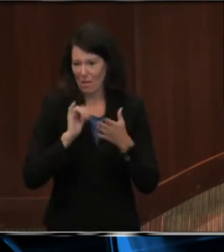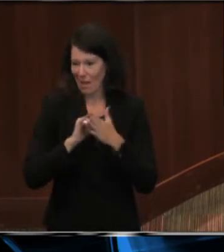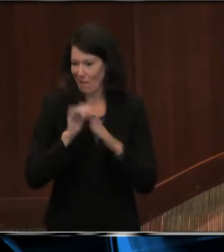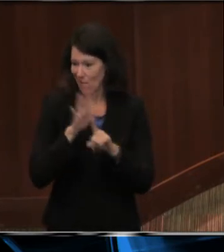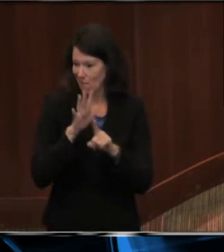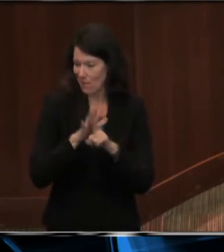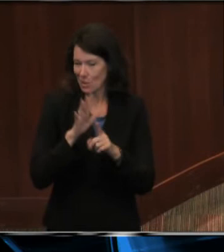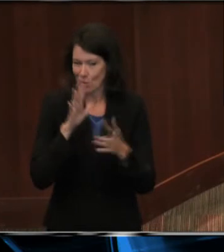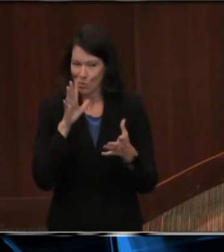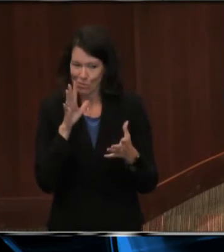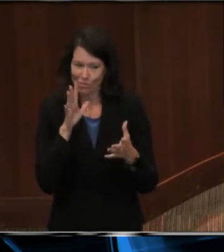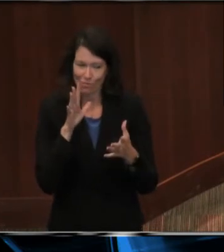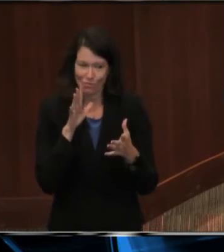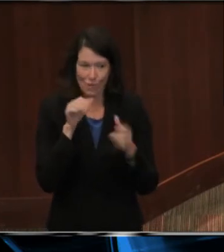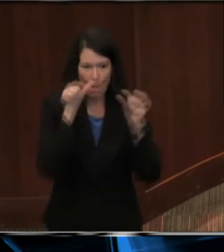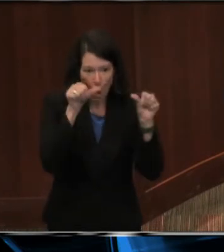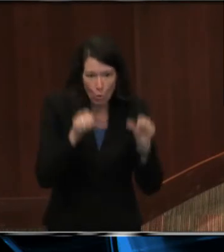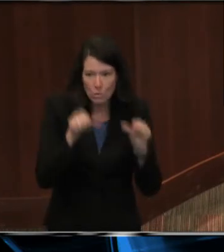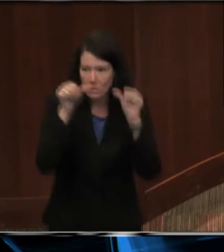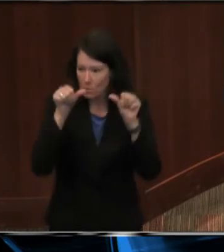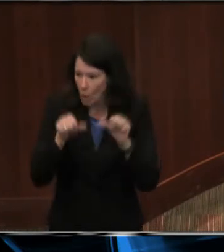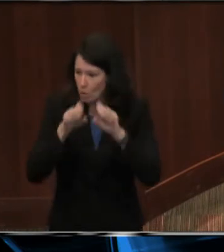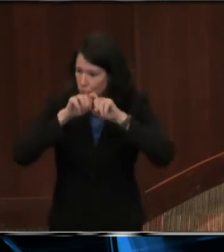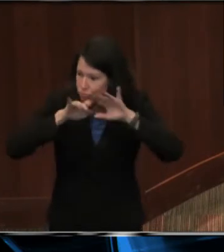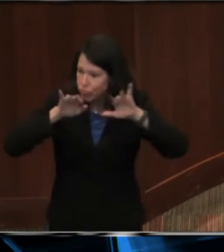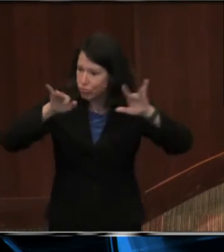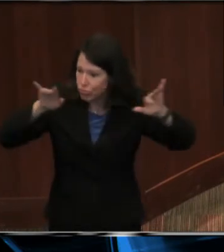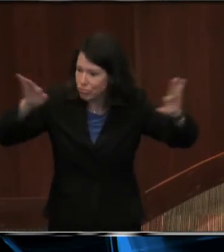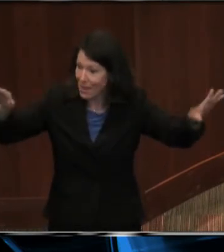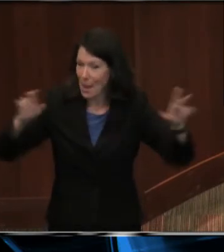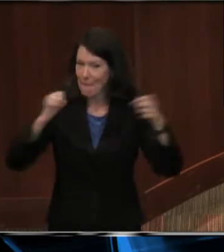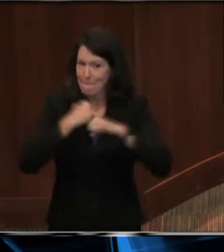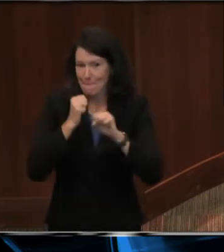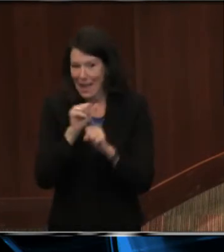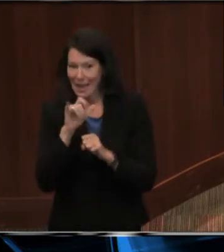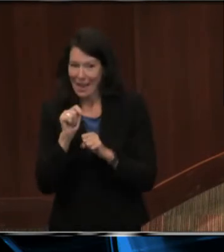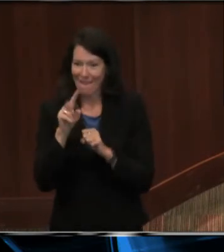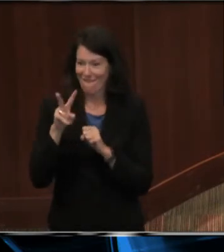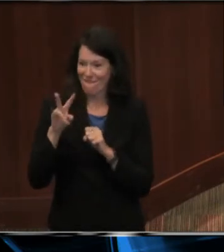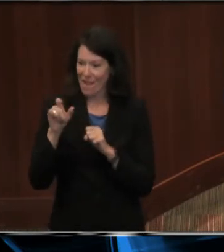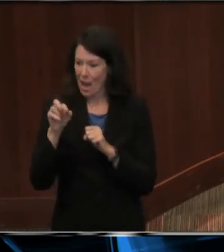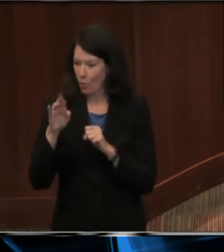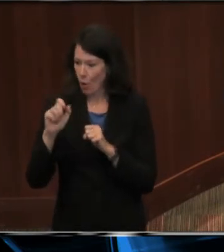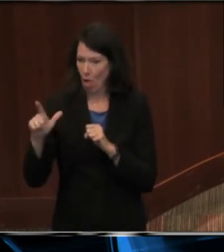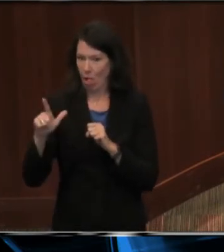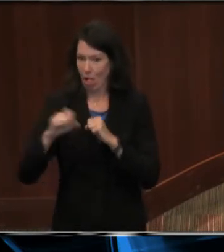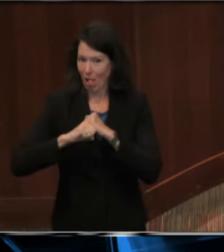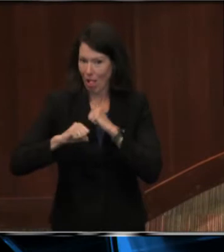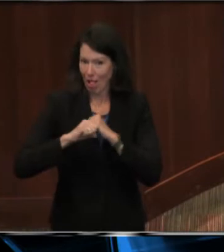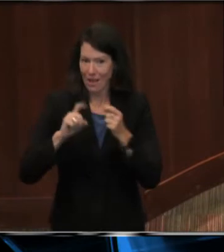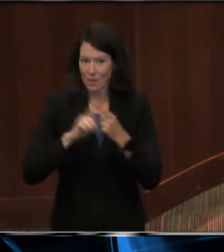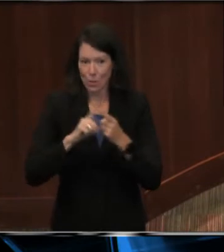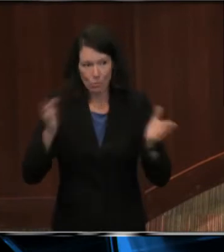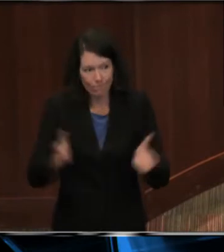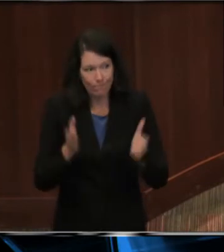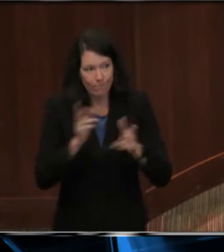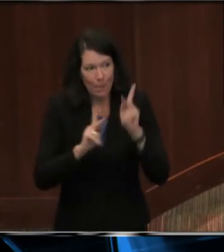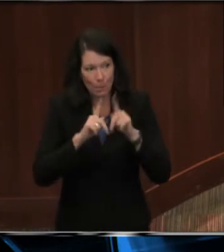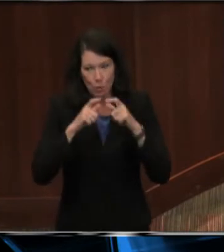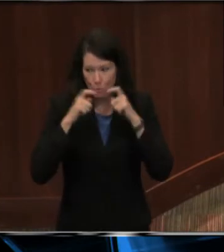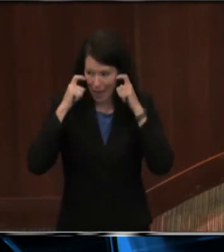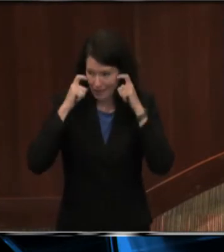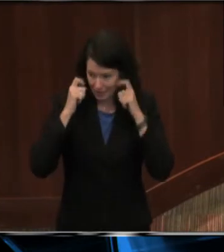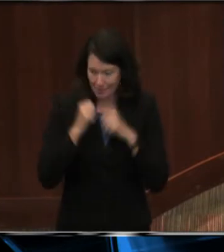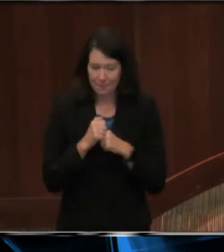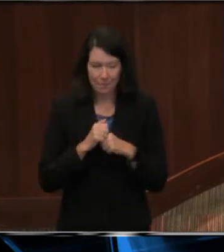onto this message and to repost it and really try to make a viral kind of campaign encouraging people to mask up. I'm going to introduce